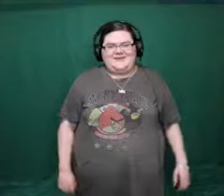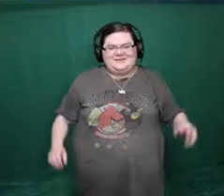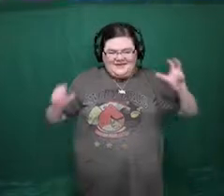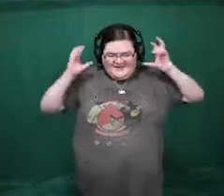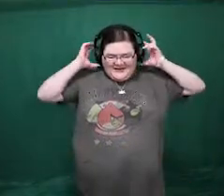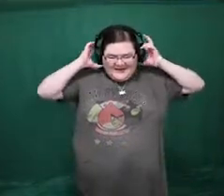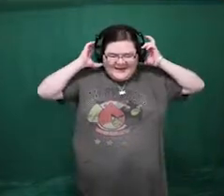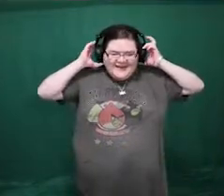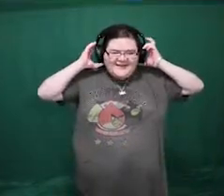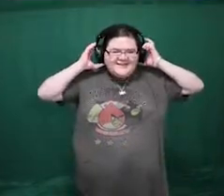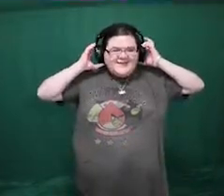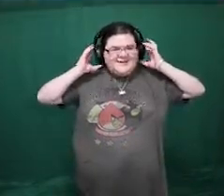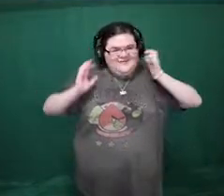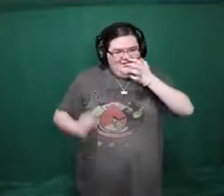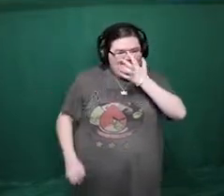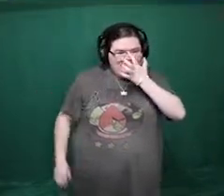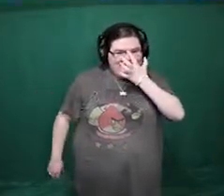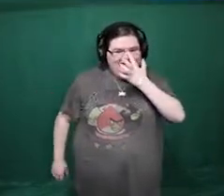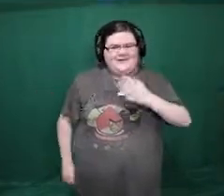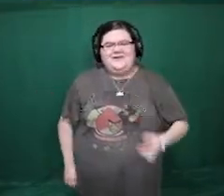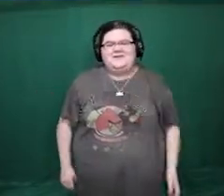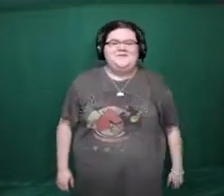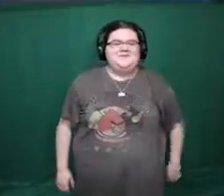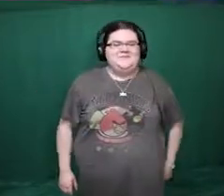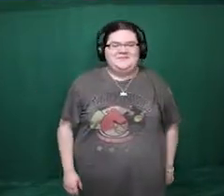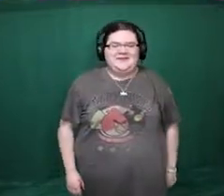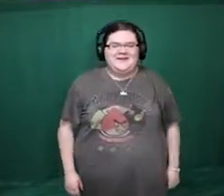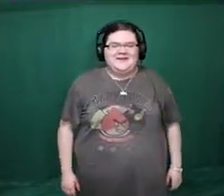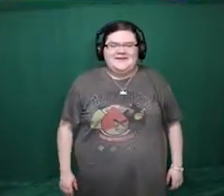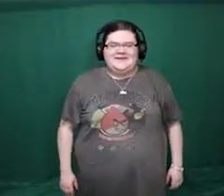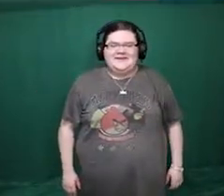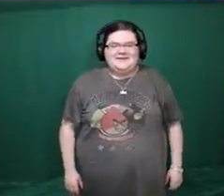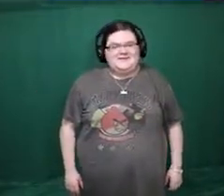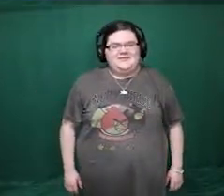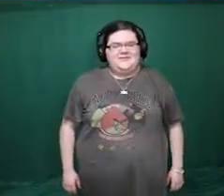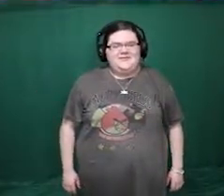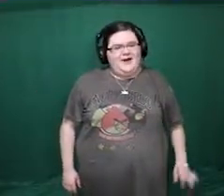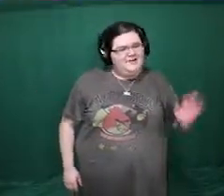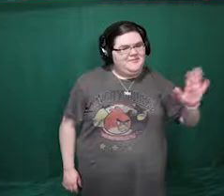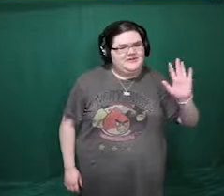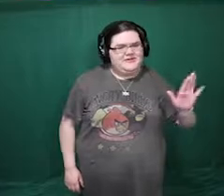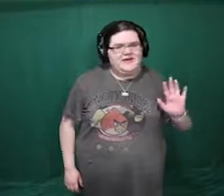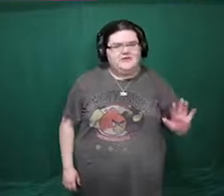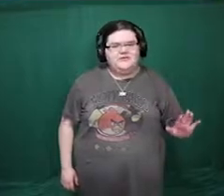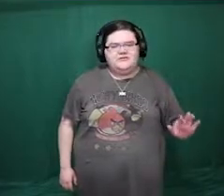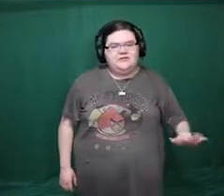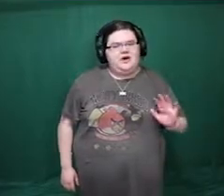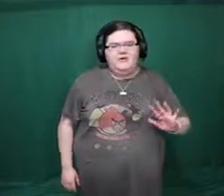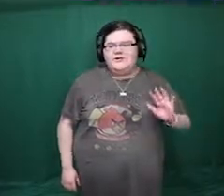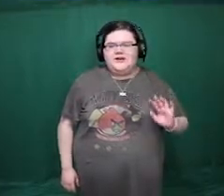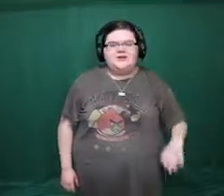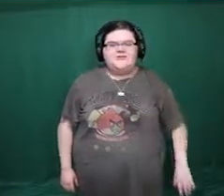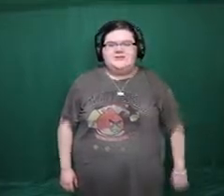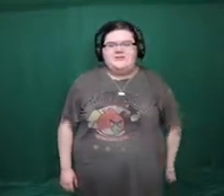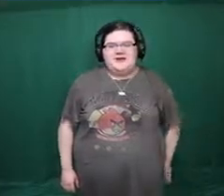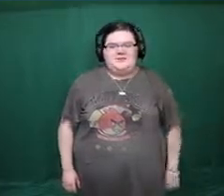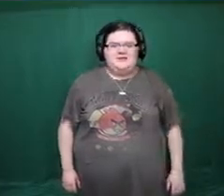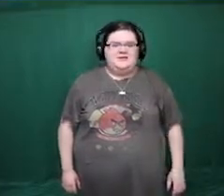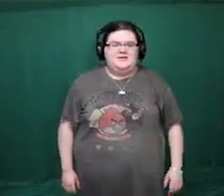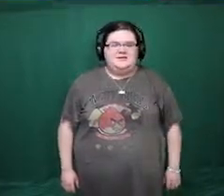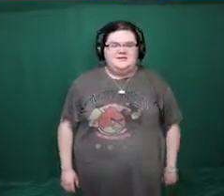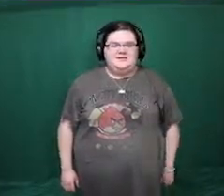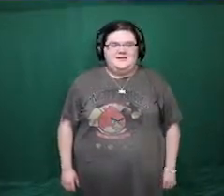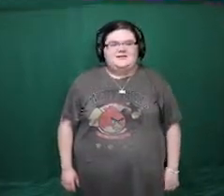I'm going. Go, Ethan. Yes, he barely made it in. There you go. You're a little bit behind, but that's okay. You can always catch up in this